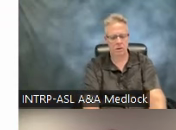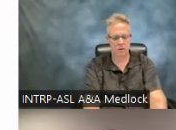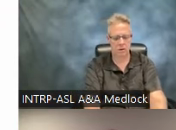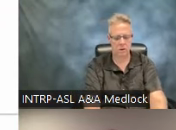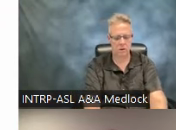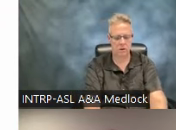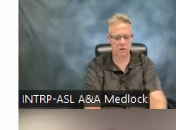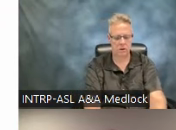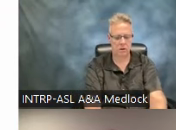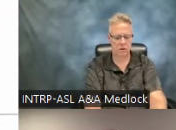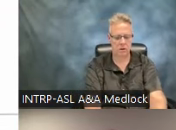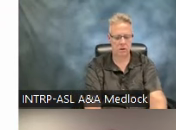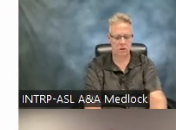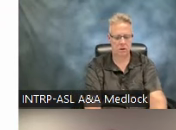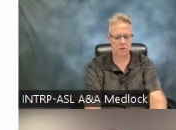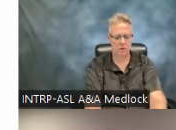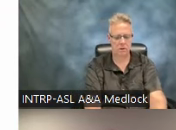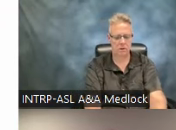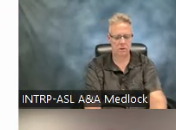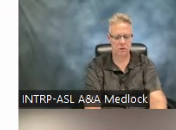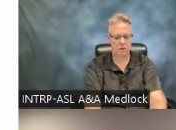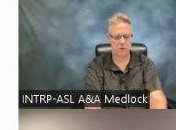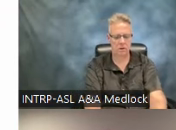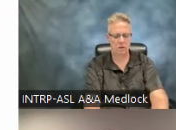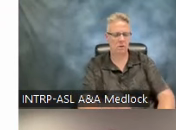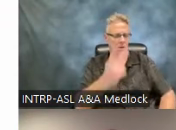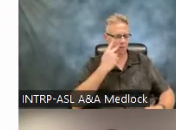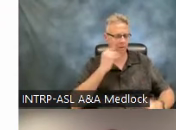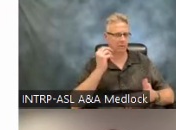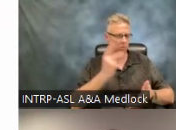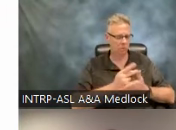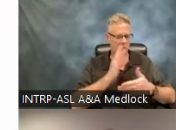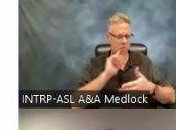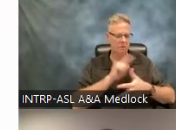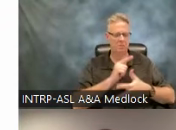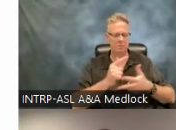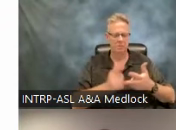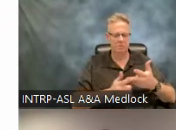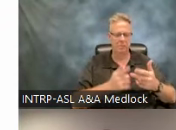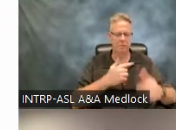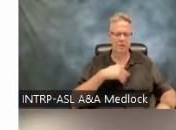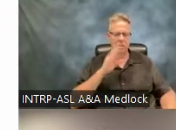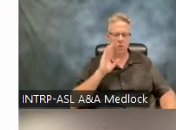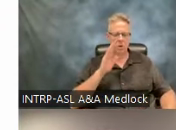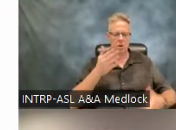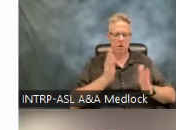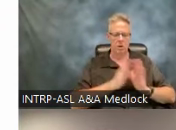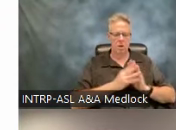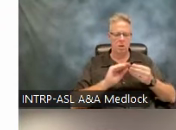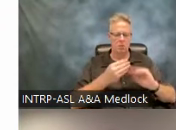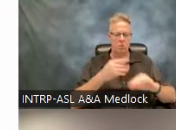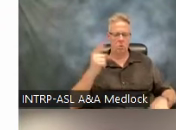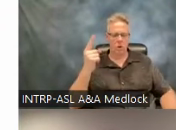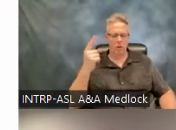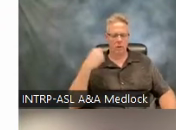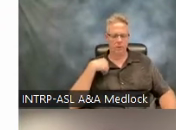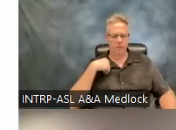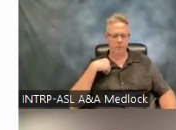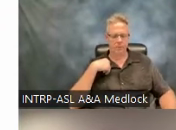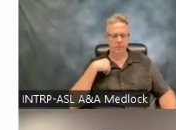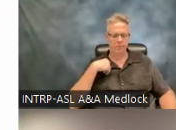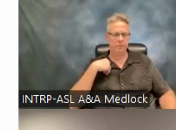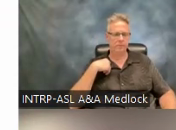it or move on or make changes. I'm gonna ask about number 1. Is